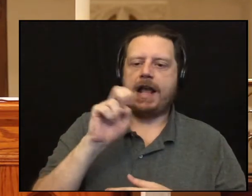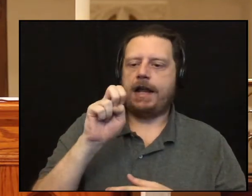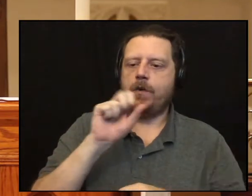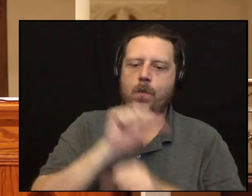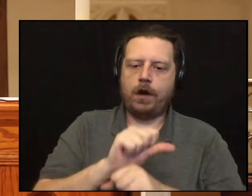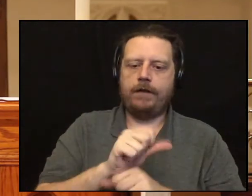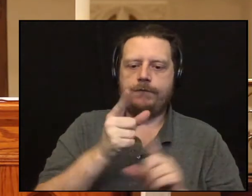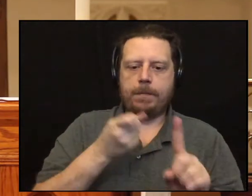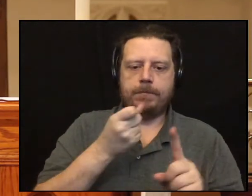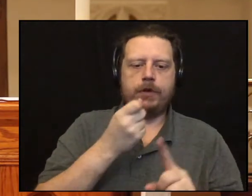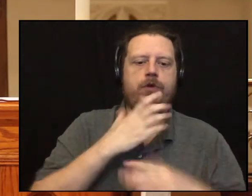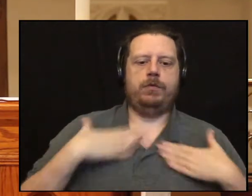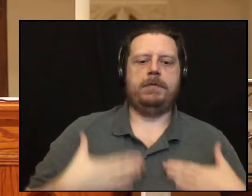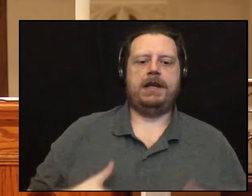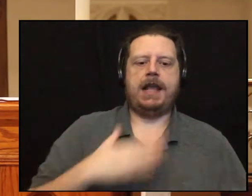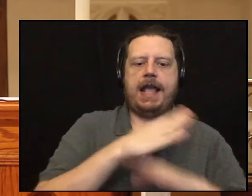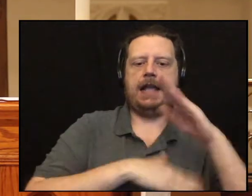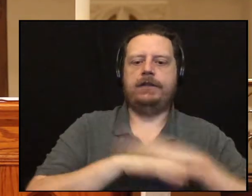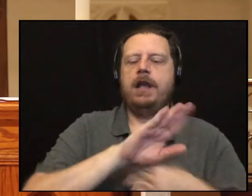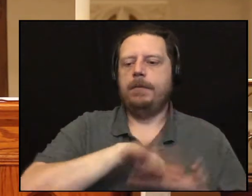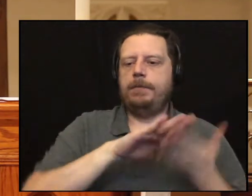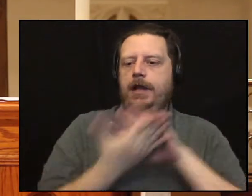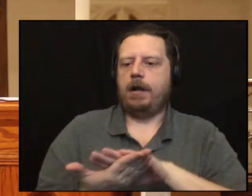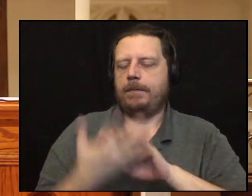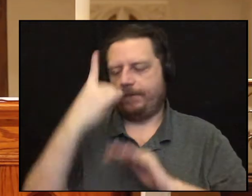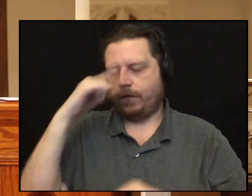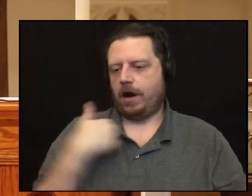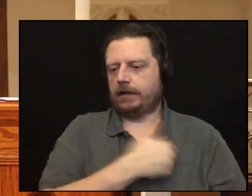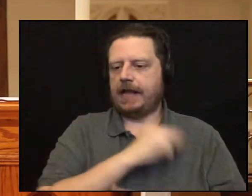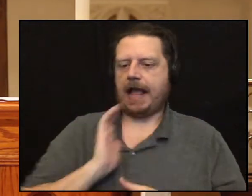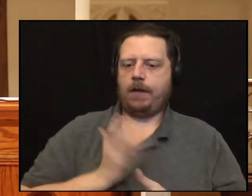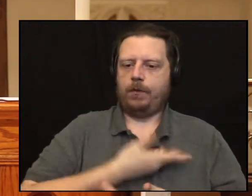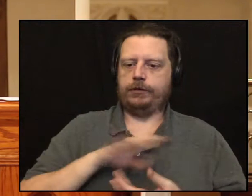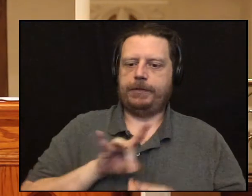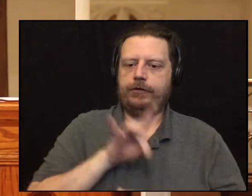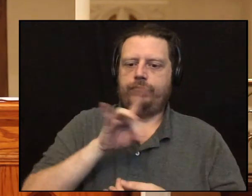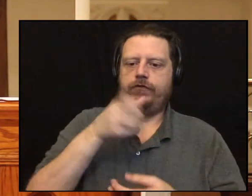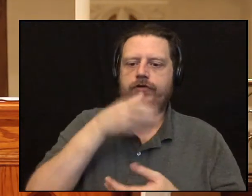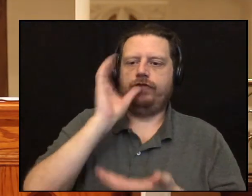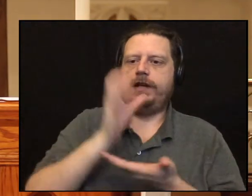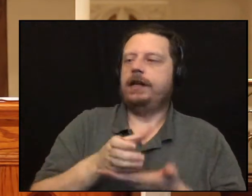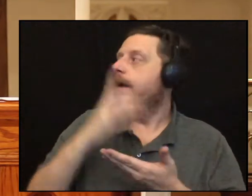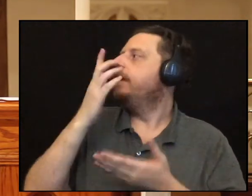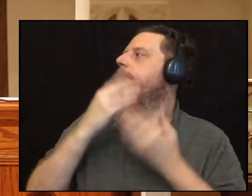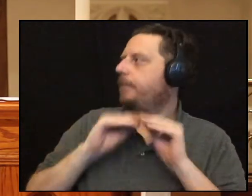hands. It will become for us our spiritual drink. Blessed be God forever.